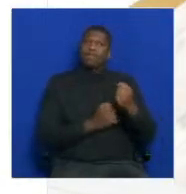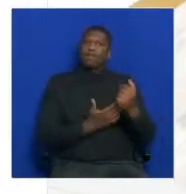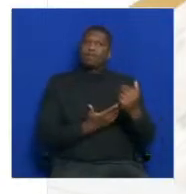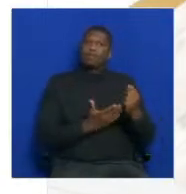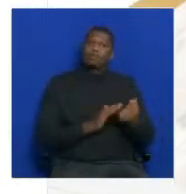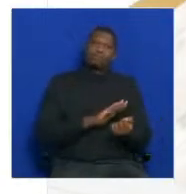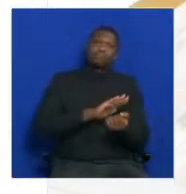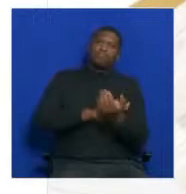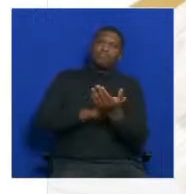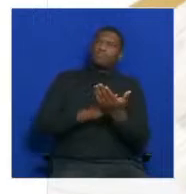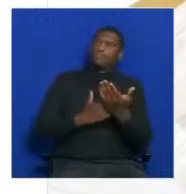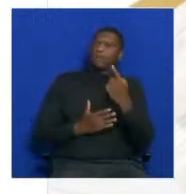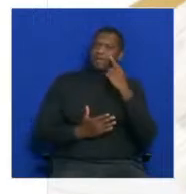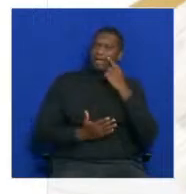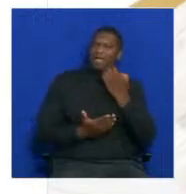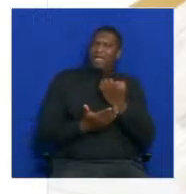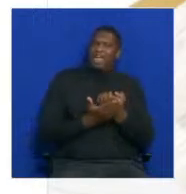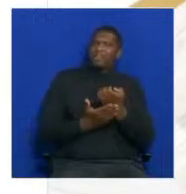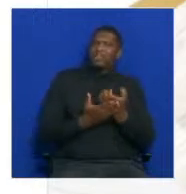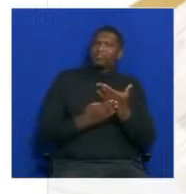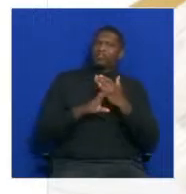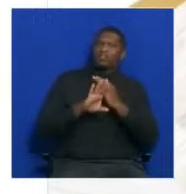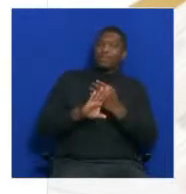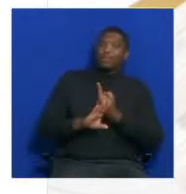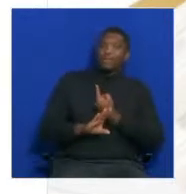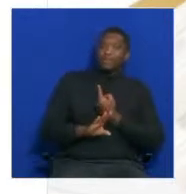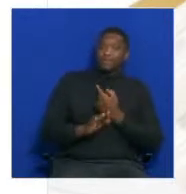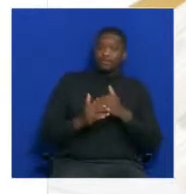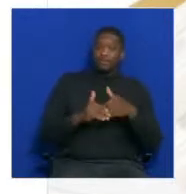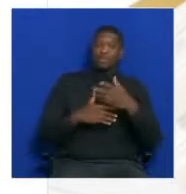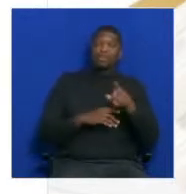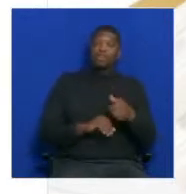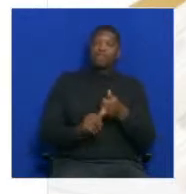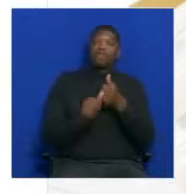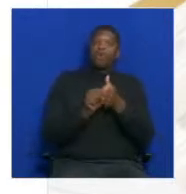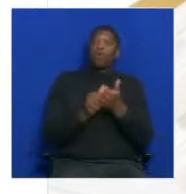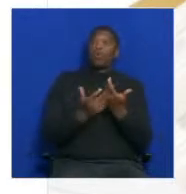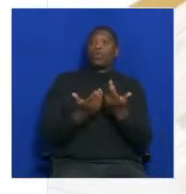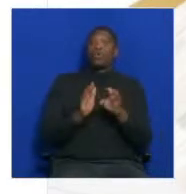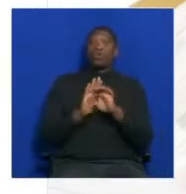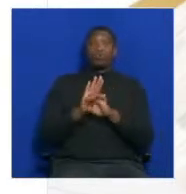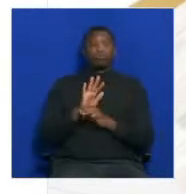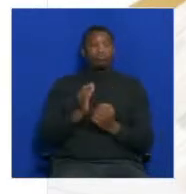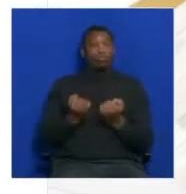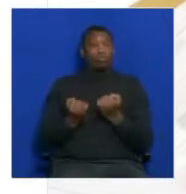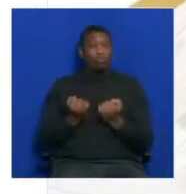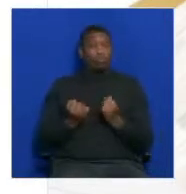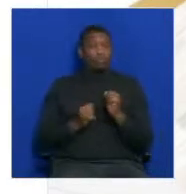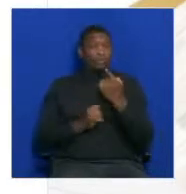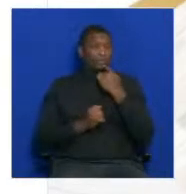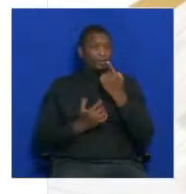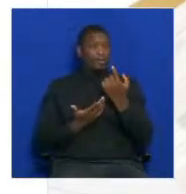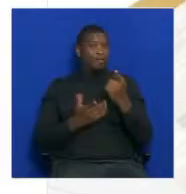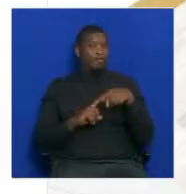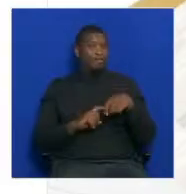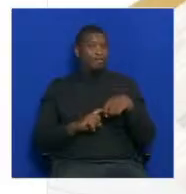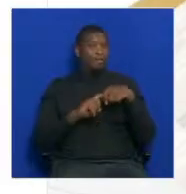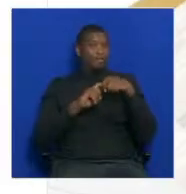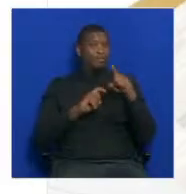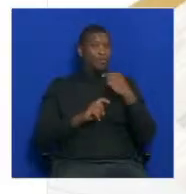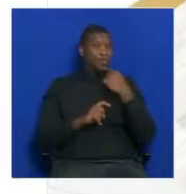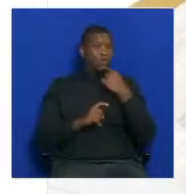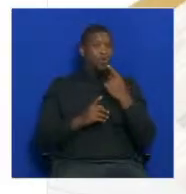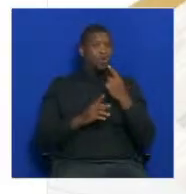defense. Following the Constitutional Court finding that the suspension of the then Executive Director, Mr. McBride,